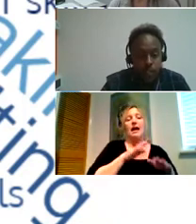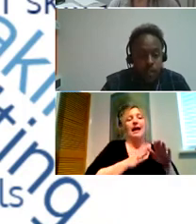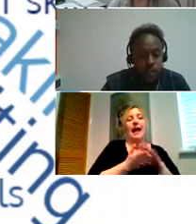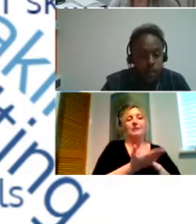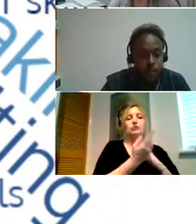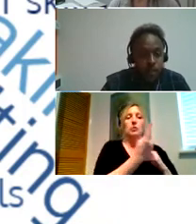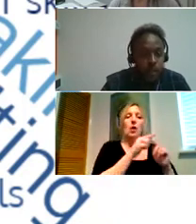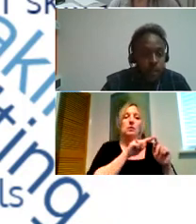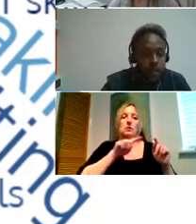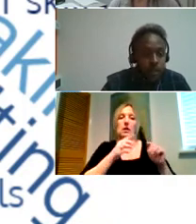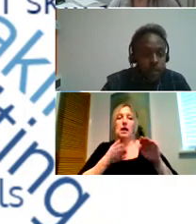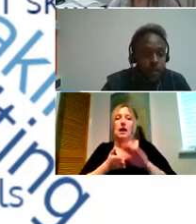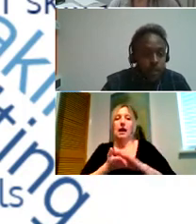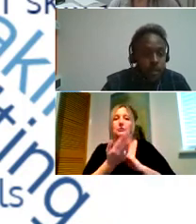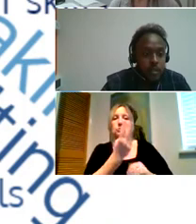is